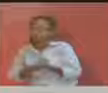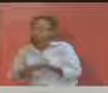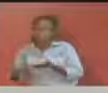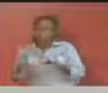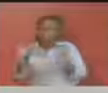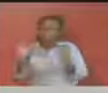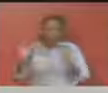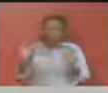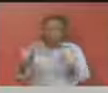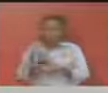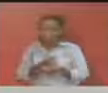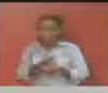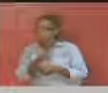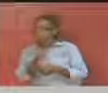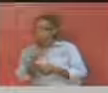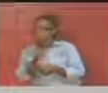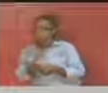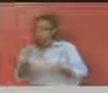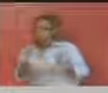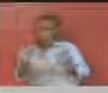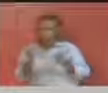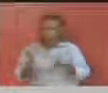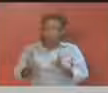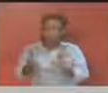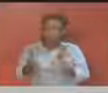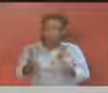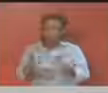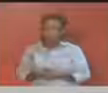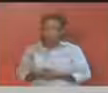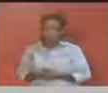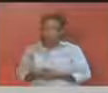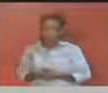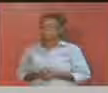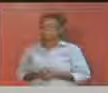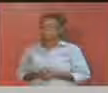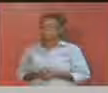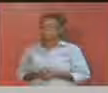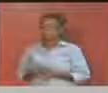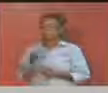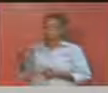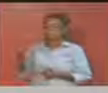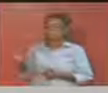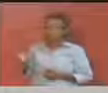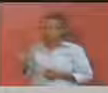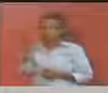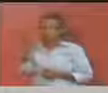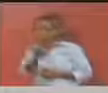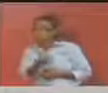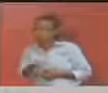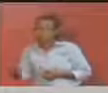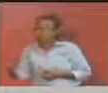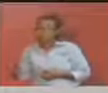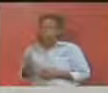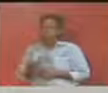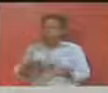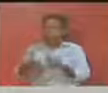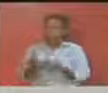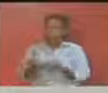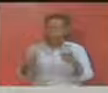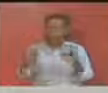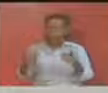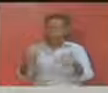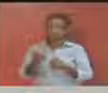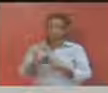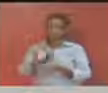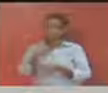way of capacity and by way of technical infrastructure as well, to ensure that that end product